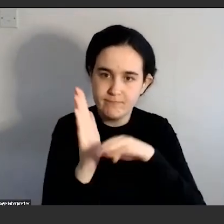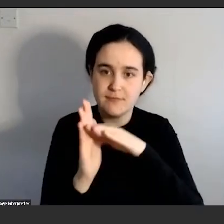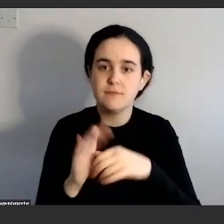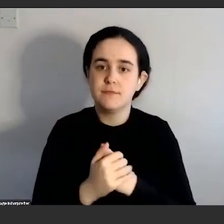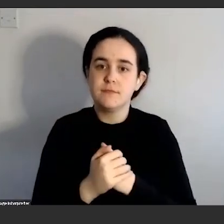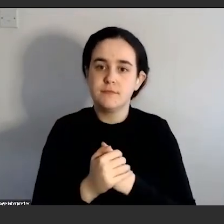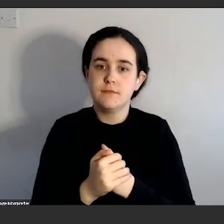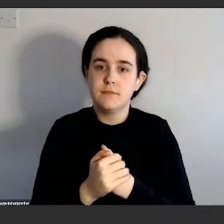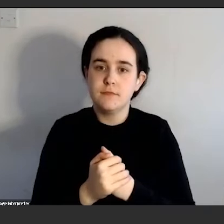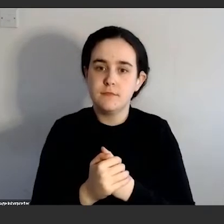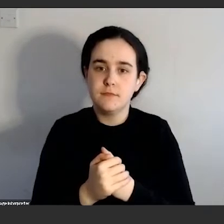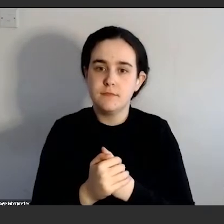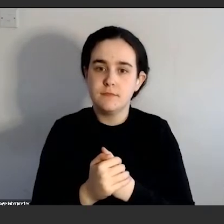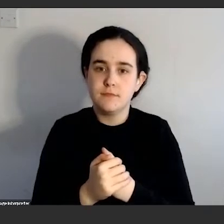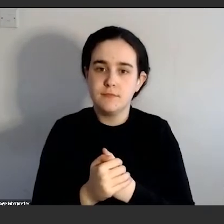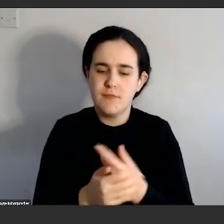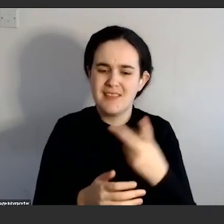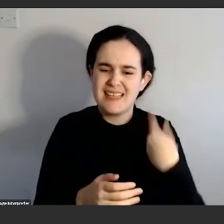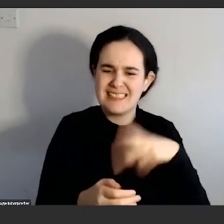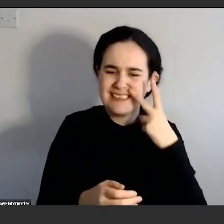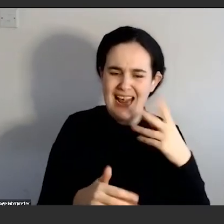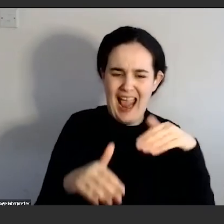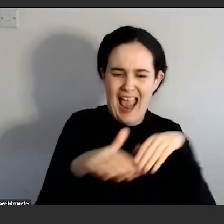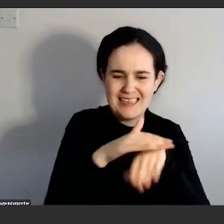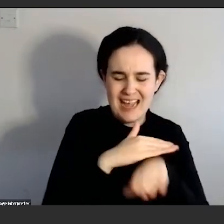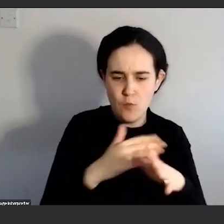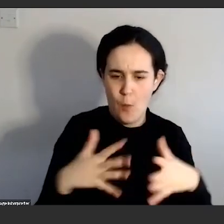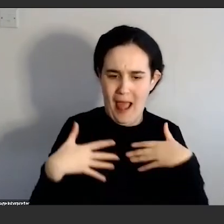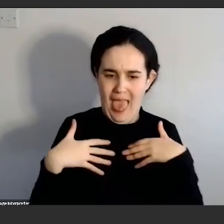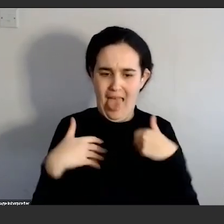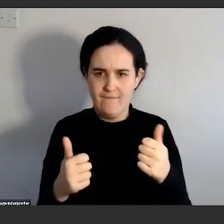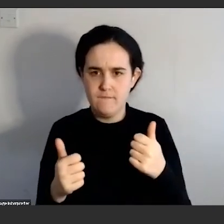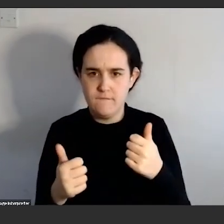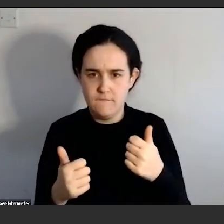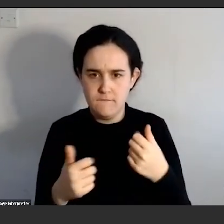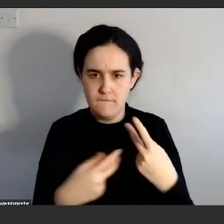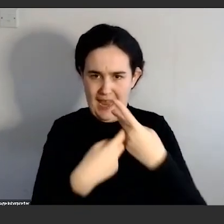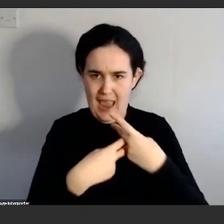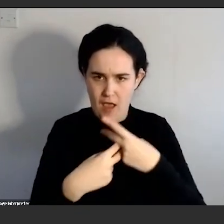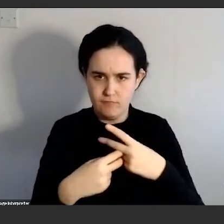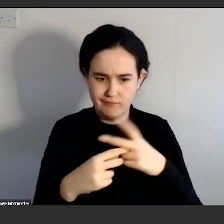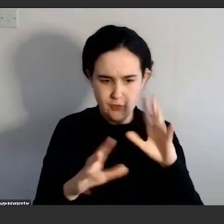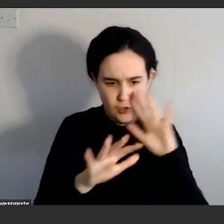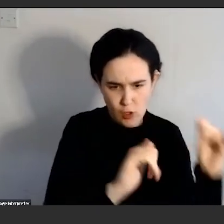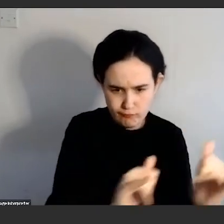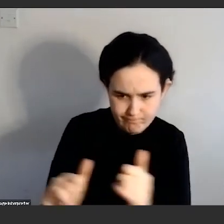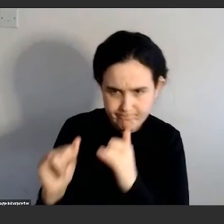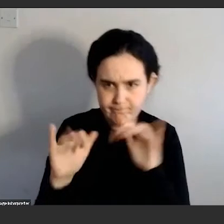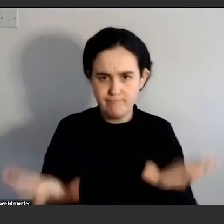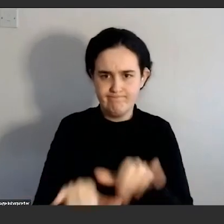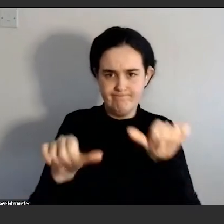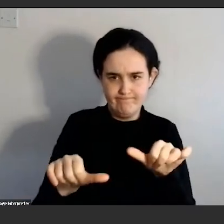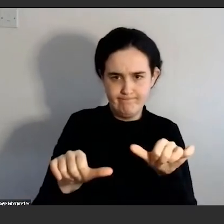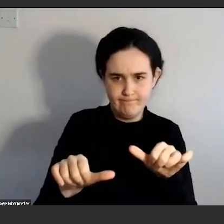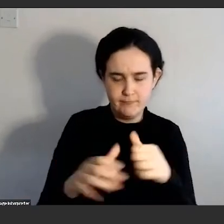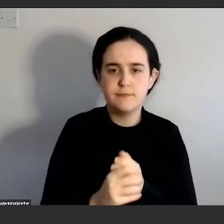poor health conditions and outcome, and then additional disability as a result. So importantly, it will also promote the